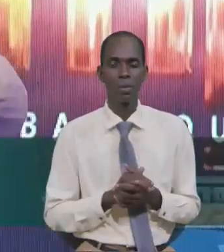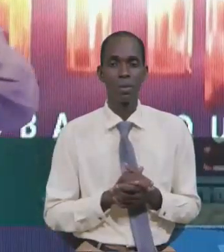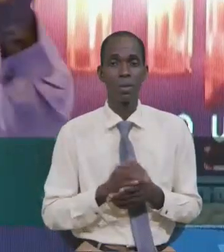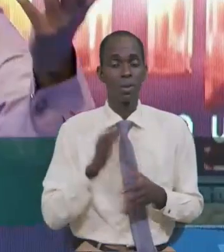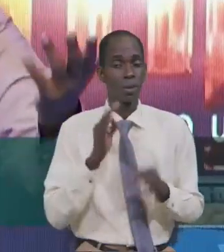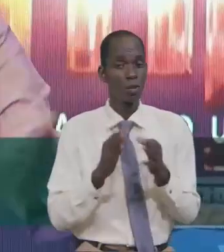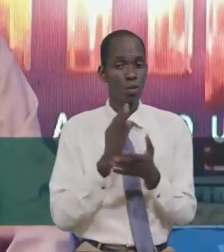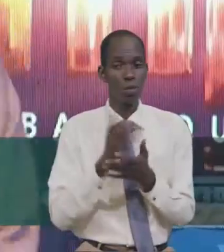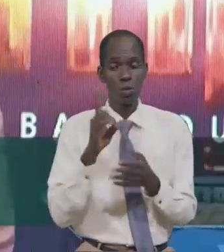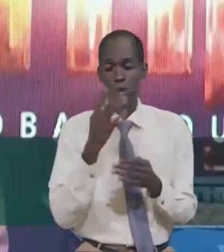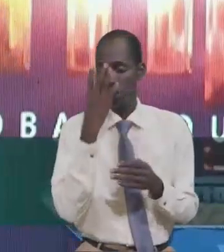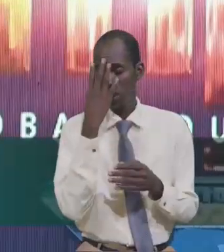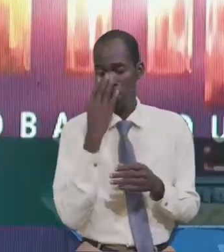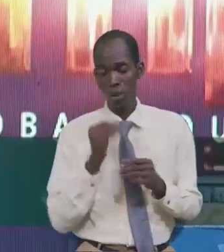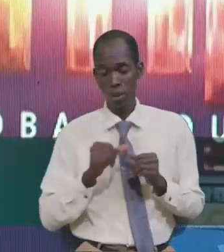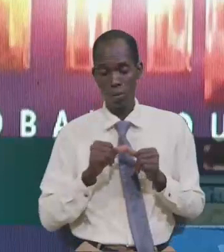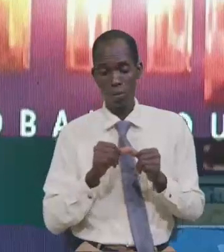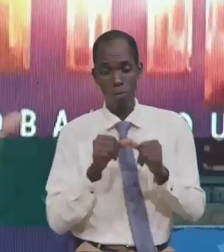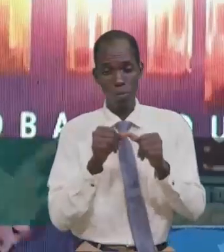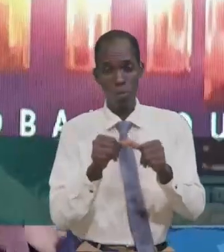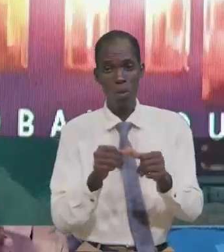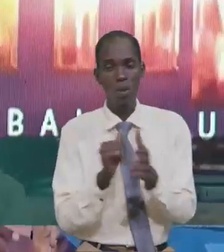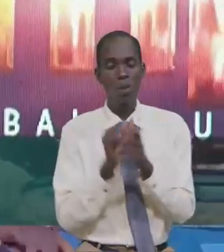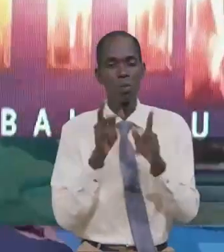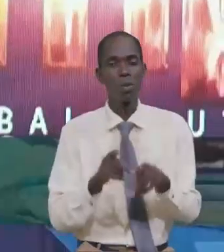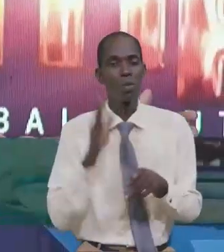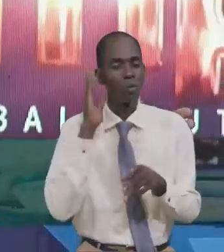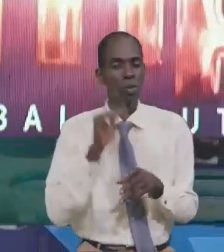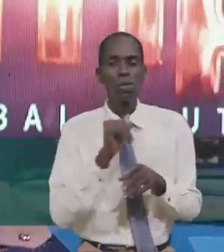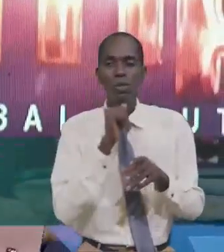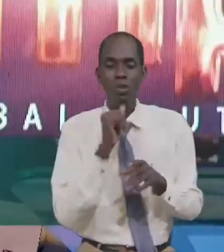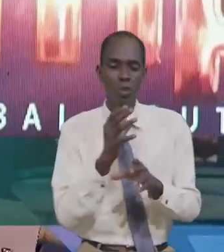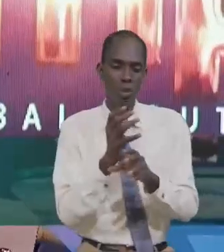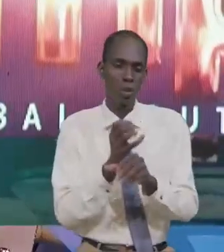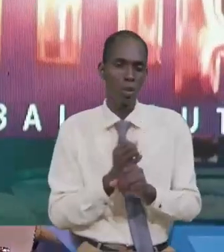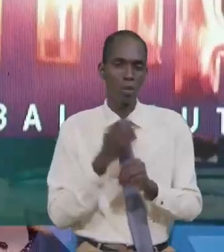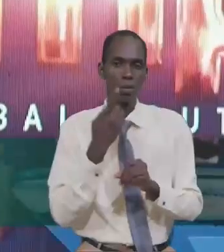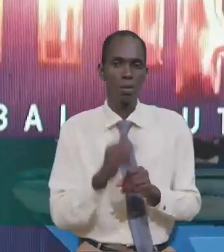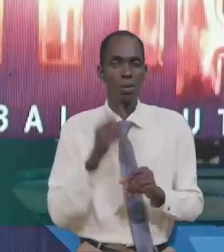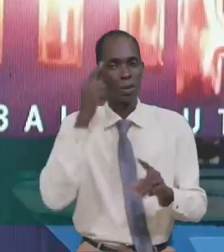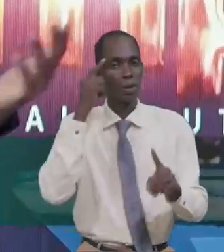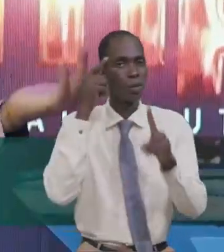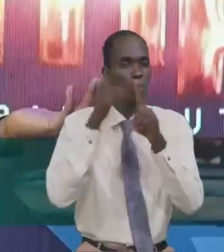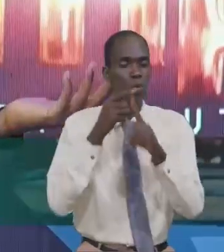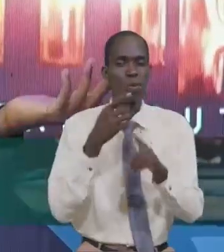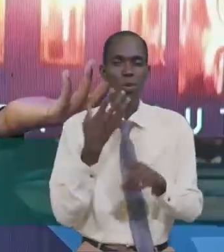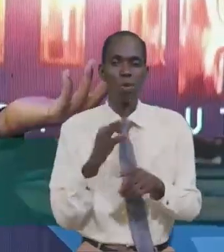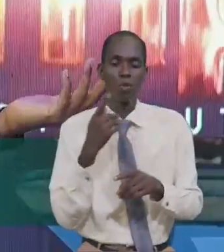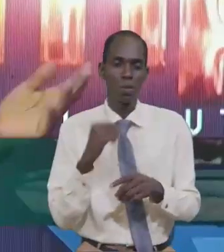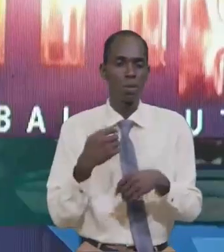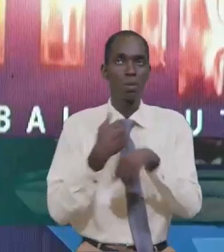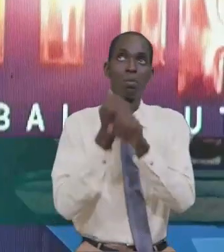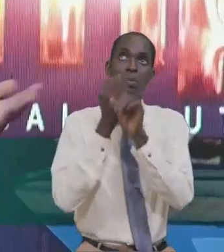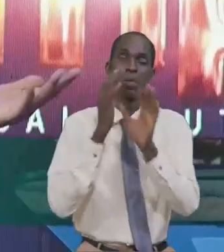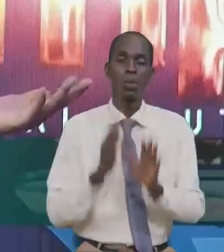The Lord has not created us to sleep perpetually, to forget ourselves,